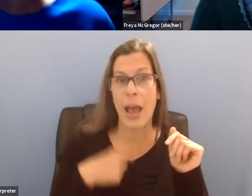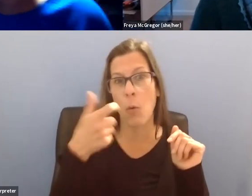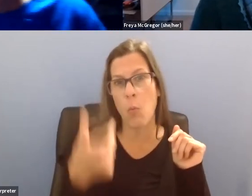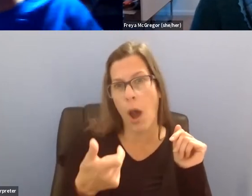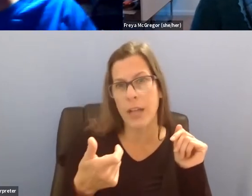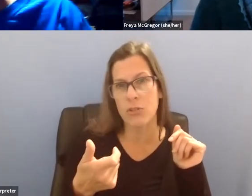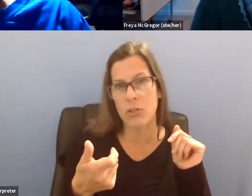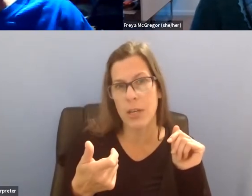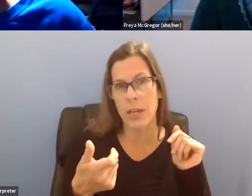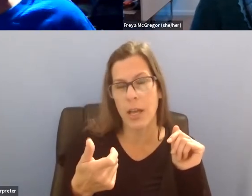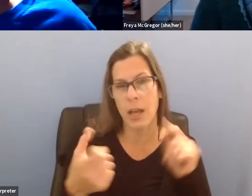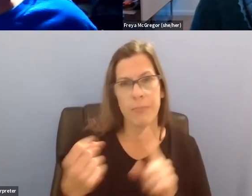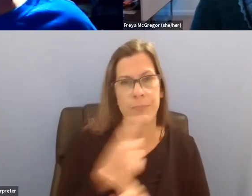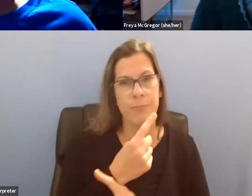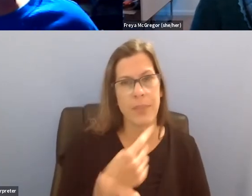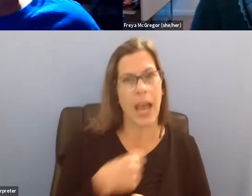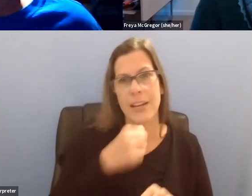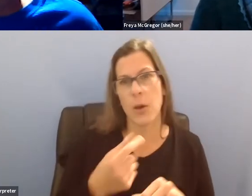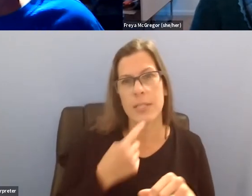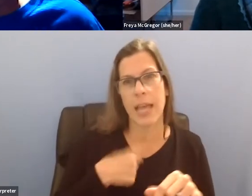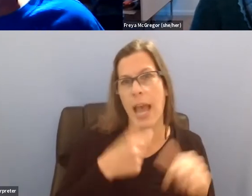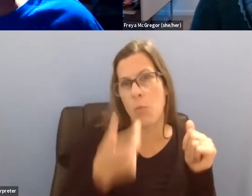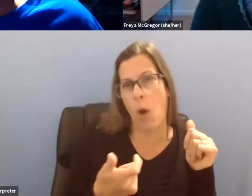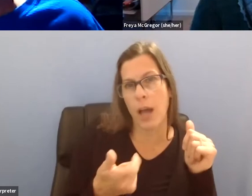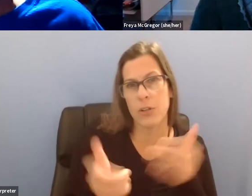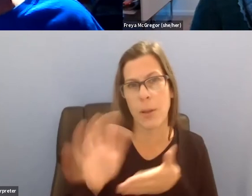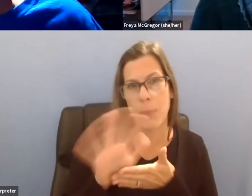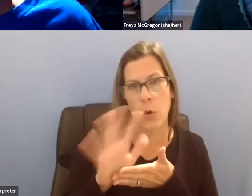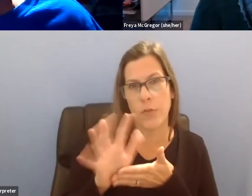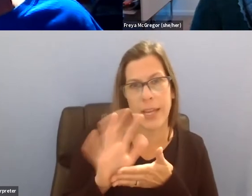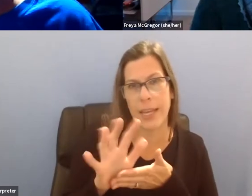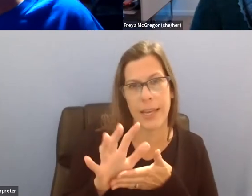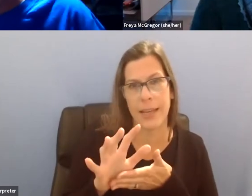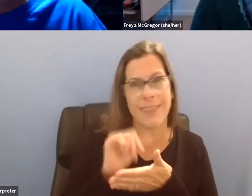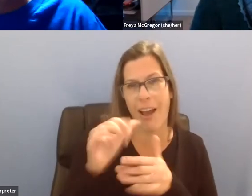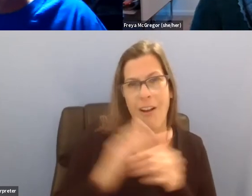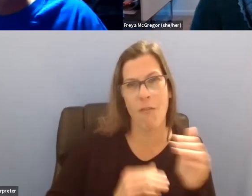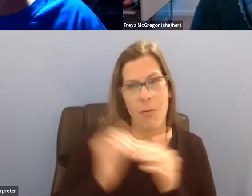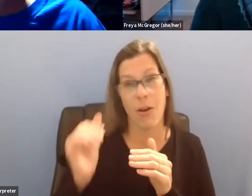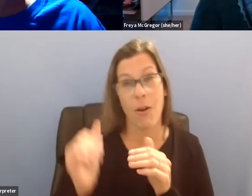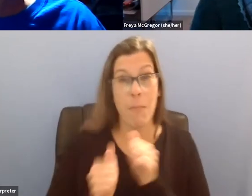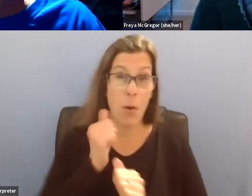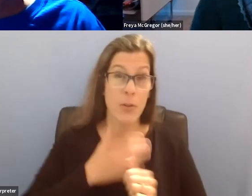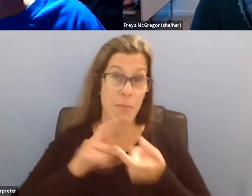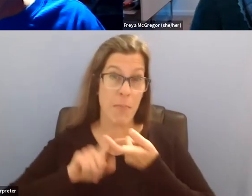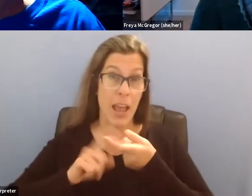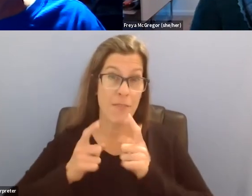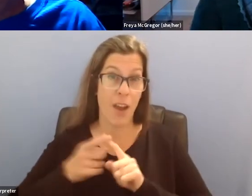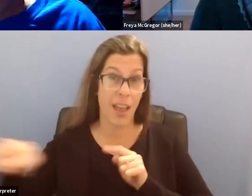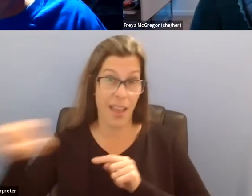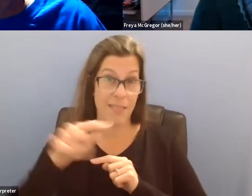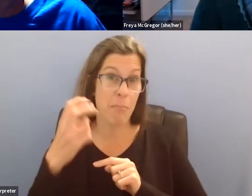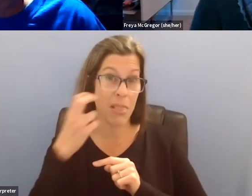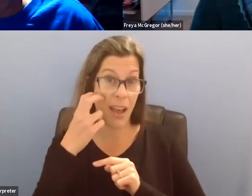I have to admit, I don't say that I watch movies. I just, I'm not comfortable saying that, but most of my friends who are blind